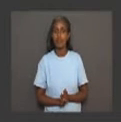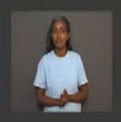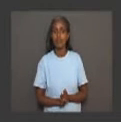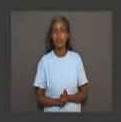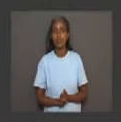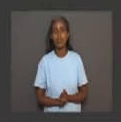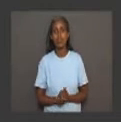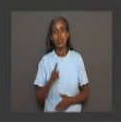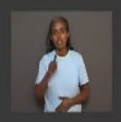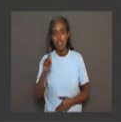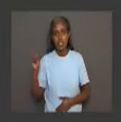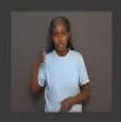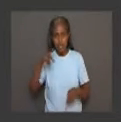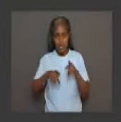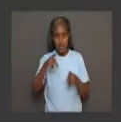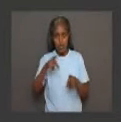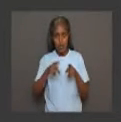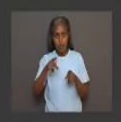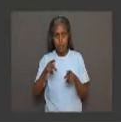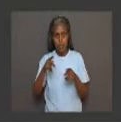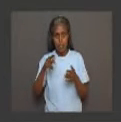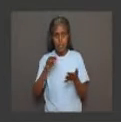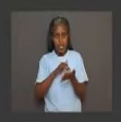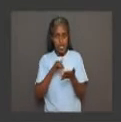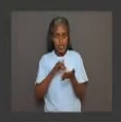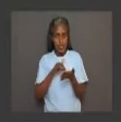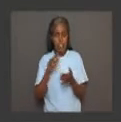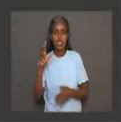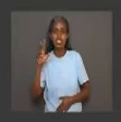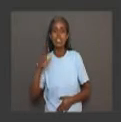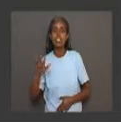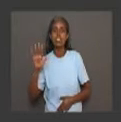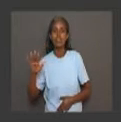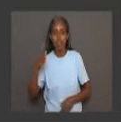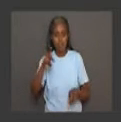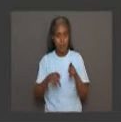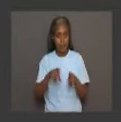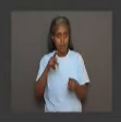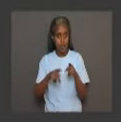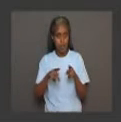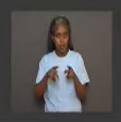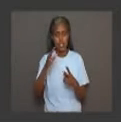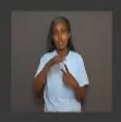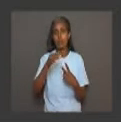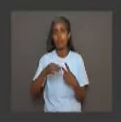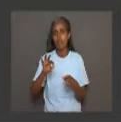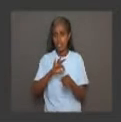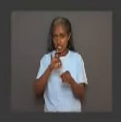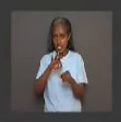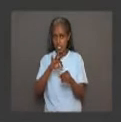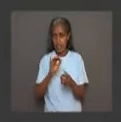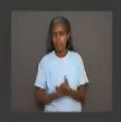Out of the 100 people you surveyed, 35 people prefer tea,